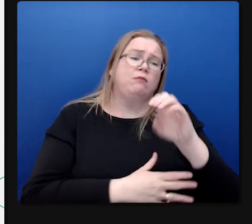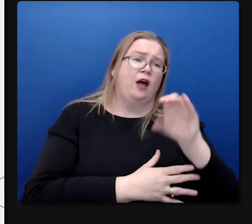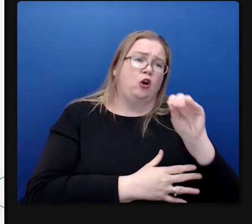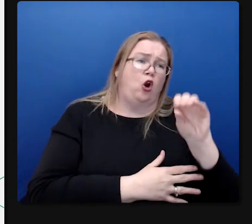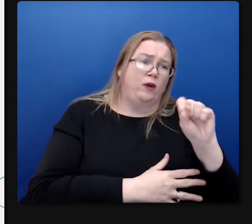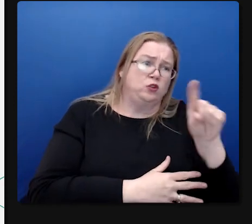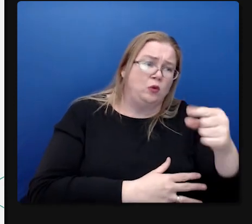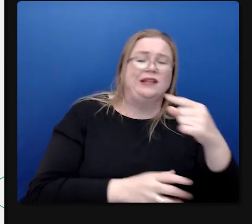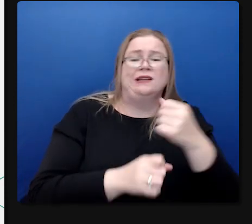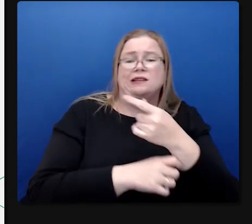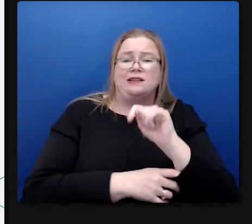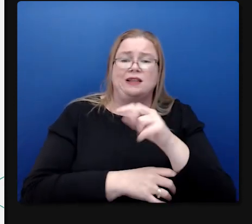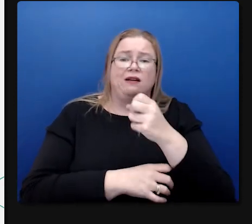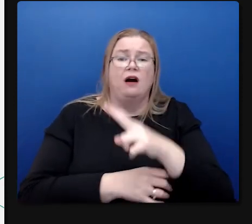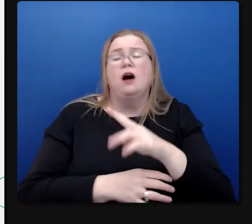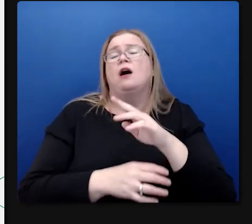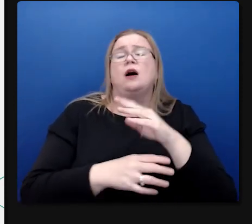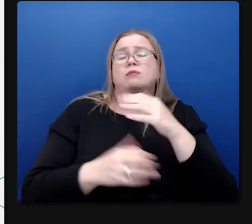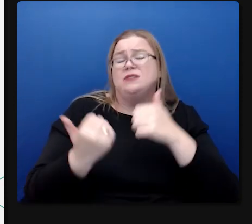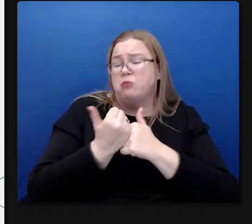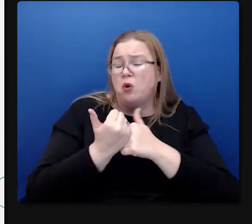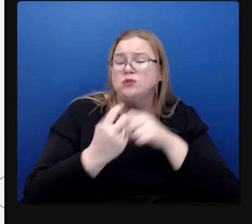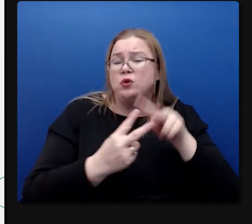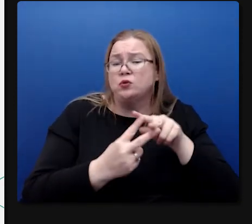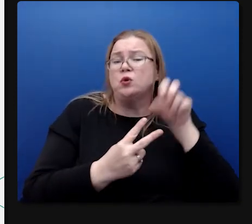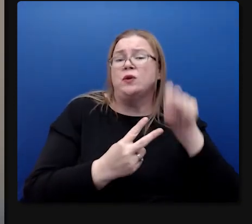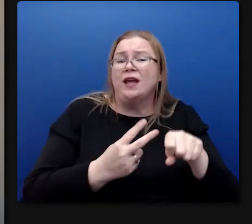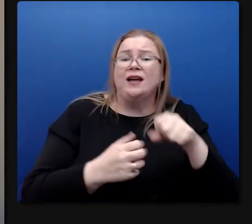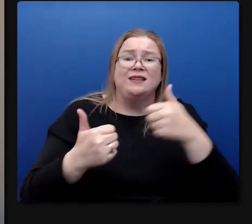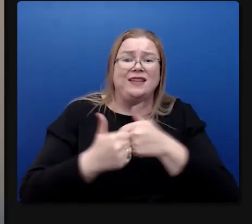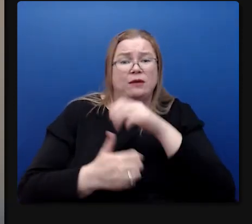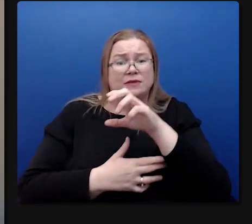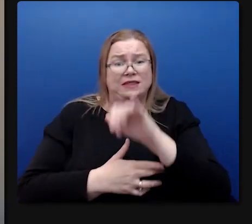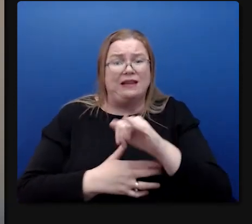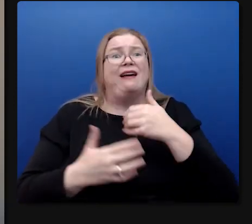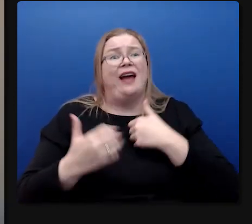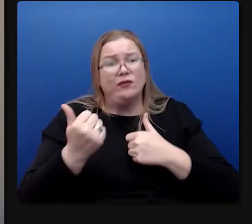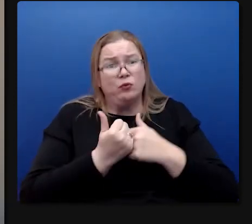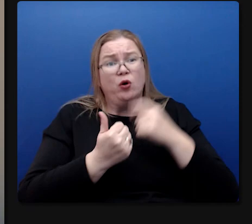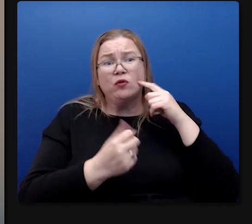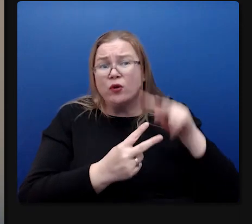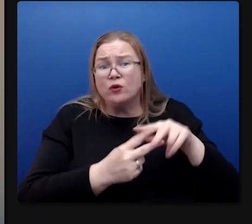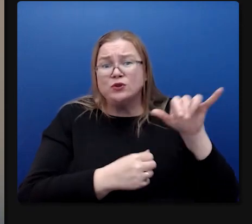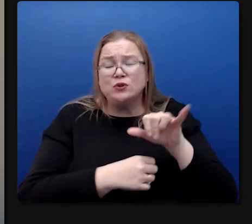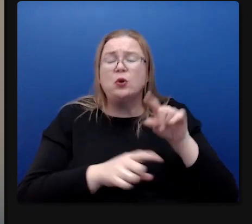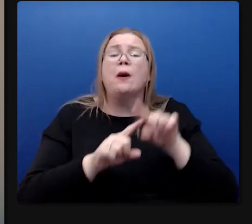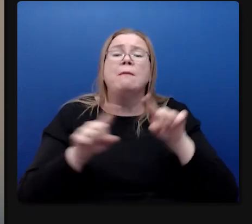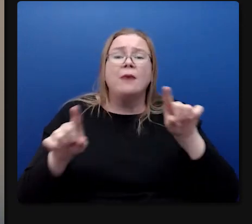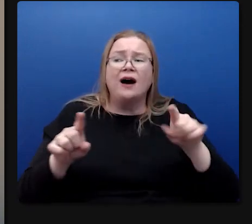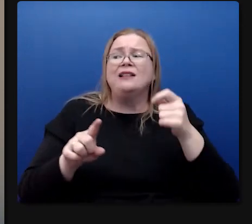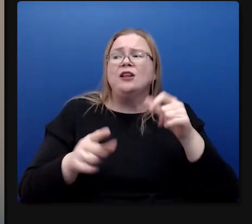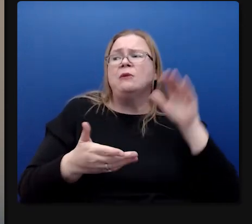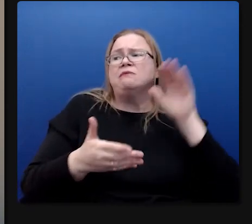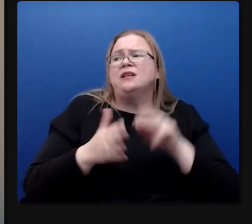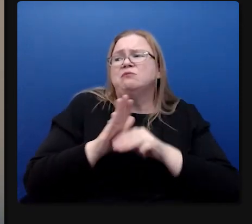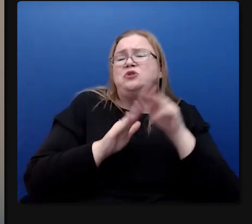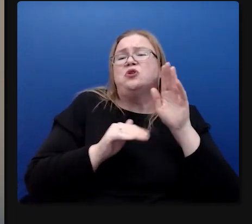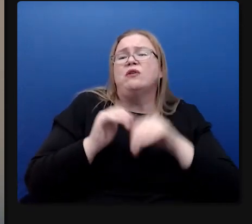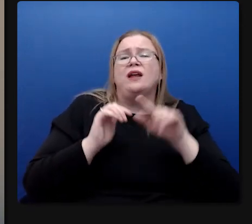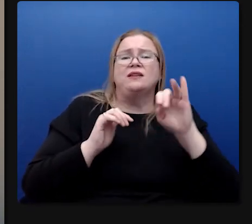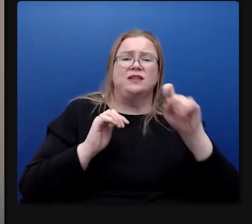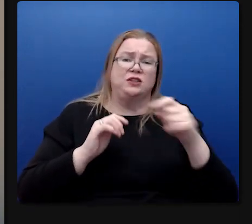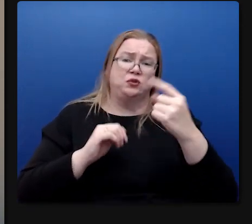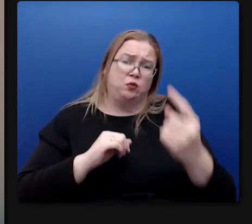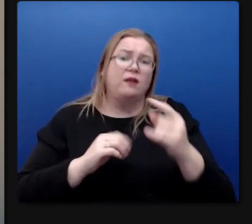macOS. GitHub Actions supports Windows and macOS. GameCI has support for these platforms. They are just a little less mature than the